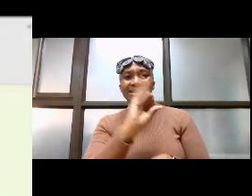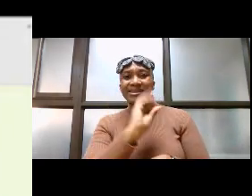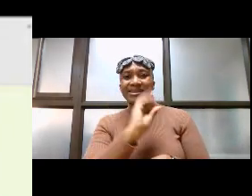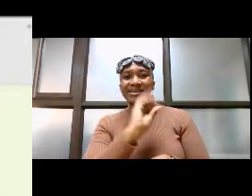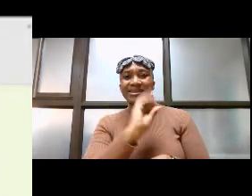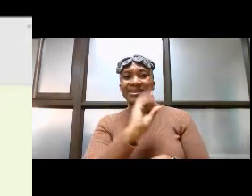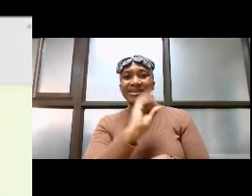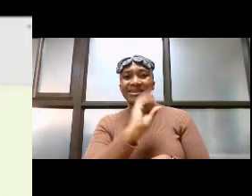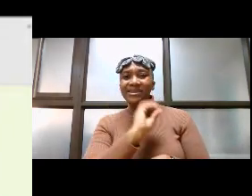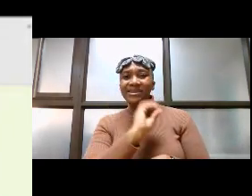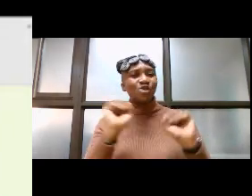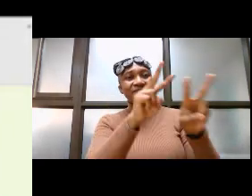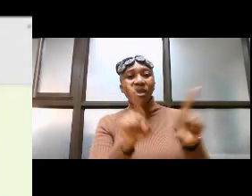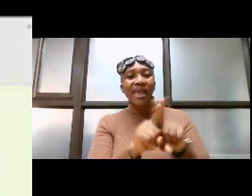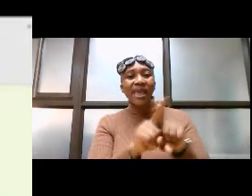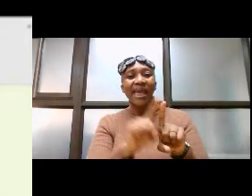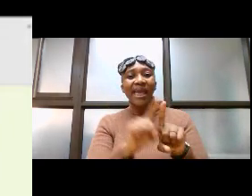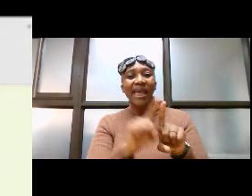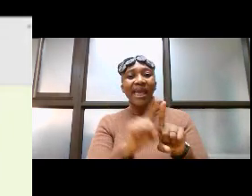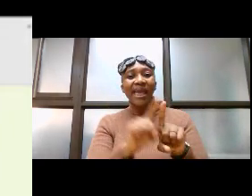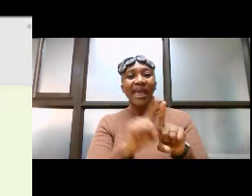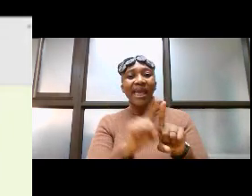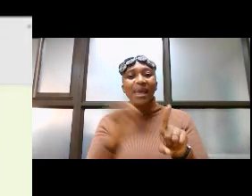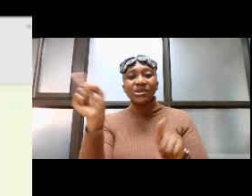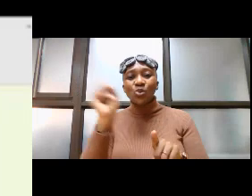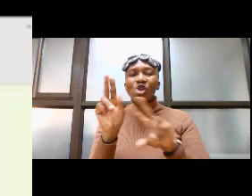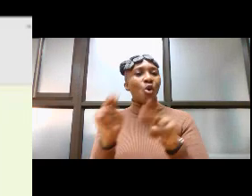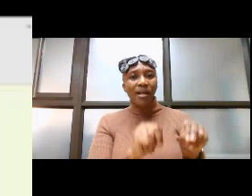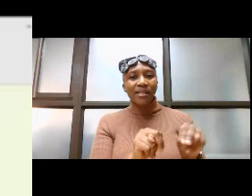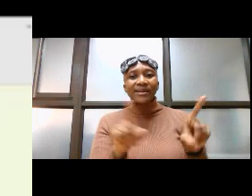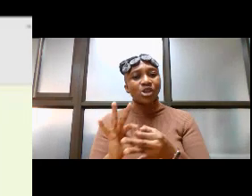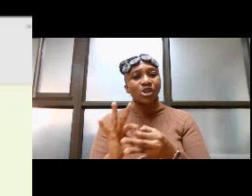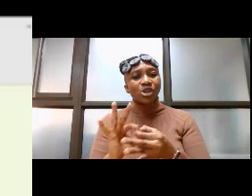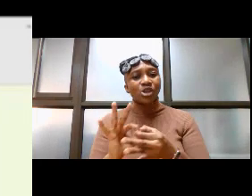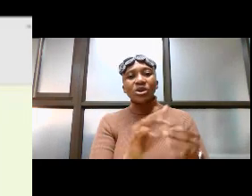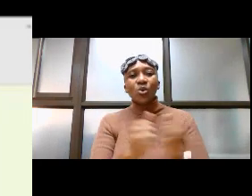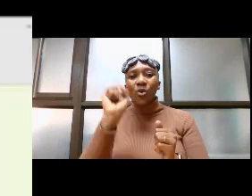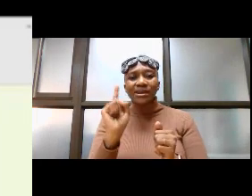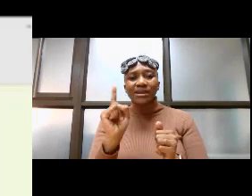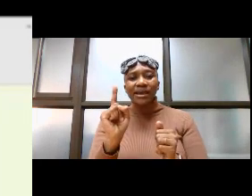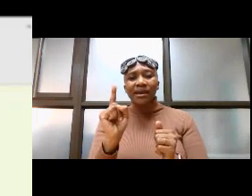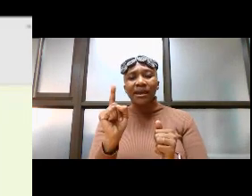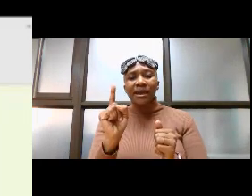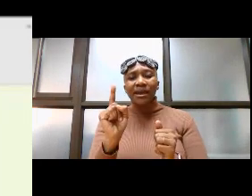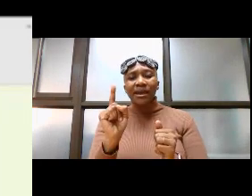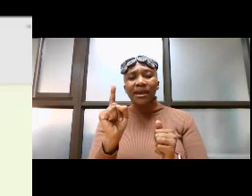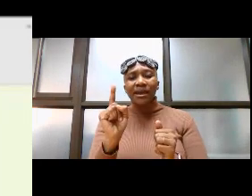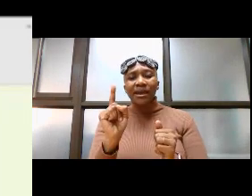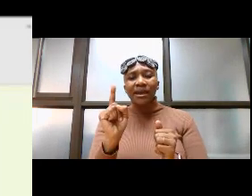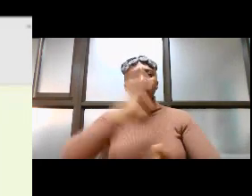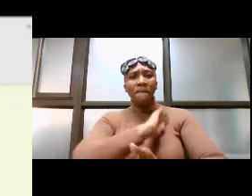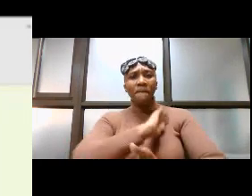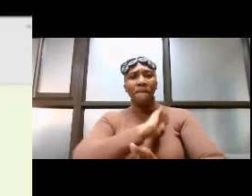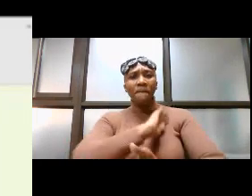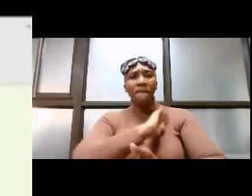as normal and was associated with increased spiritual insight and other powers. That's another